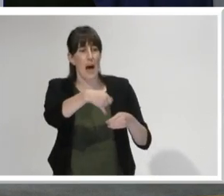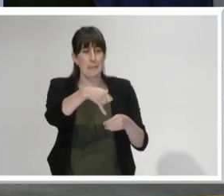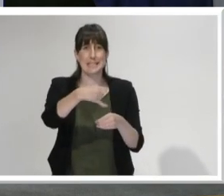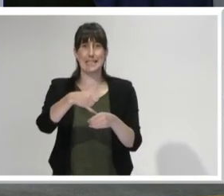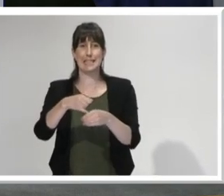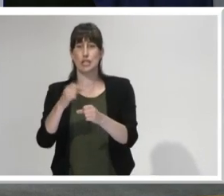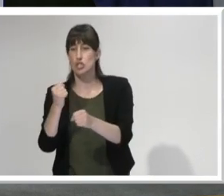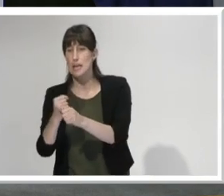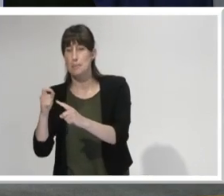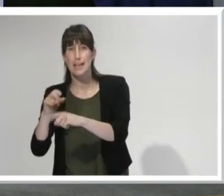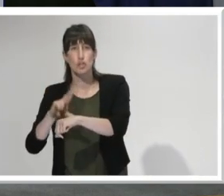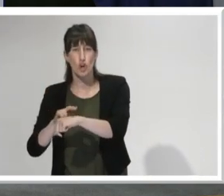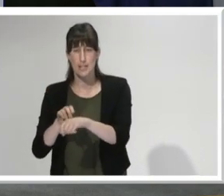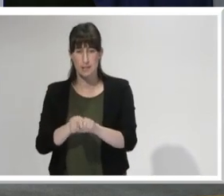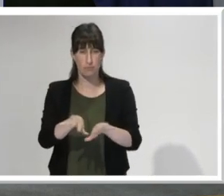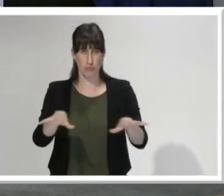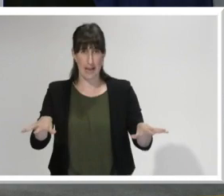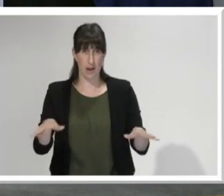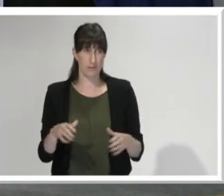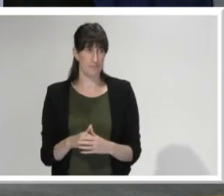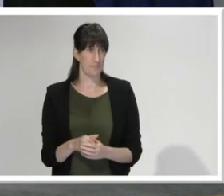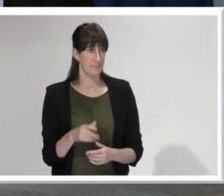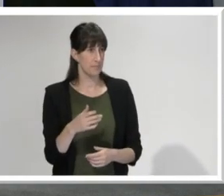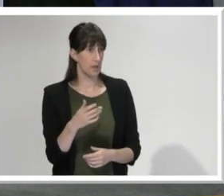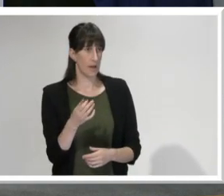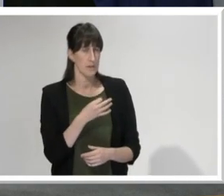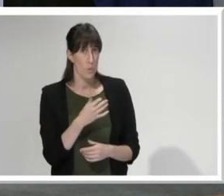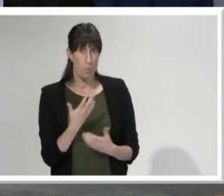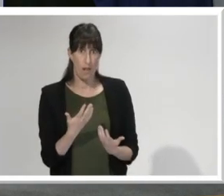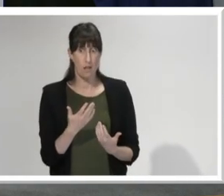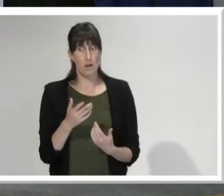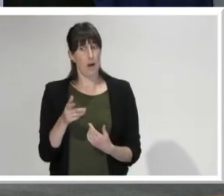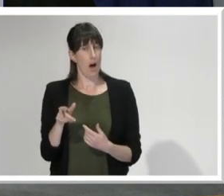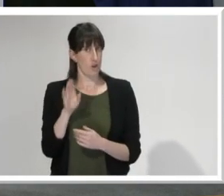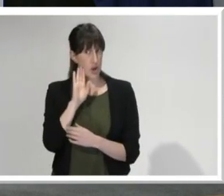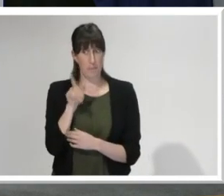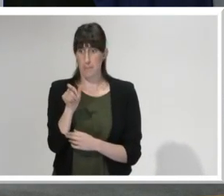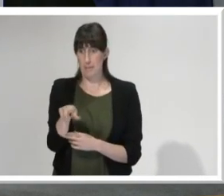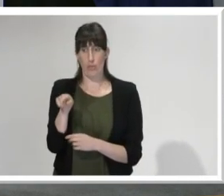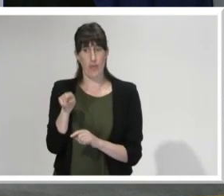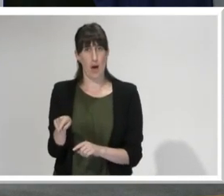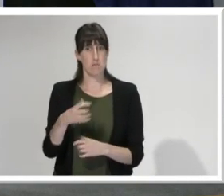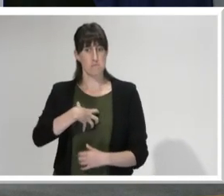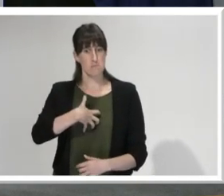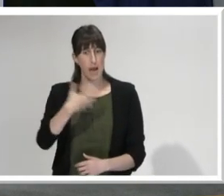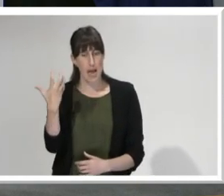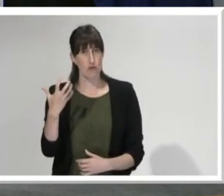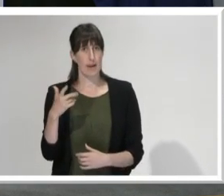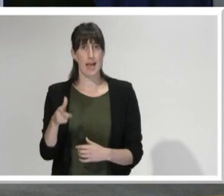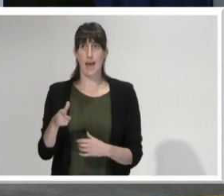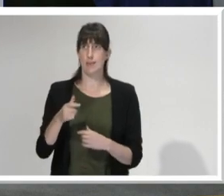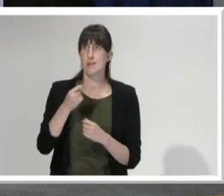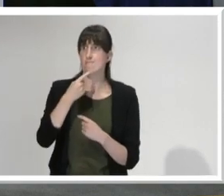time, and so that has been one of the challenges. The question is, there's people who are really angry and taking it out on these centres who Which don't is not have the okay. vaccine.